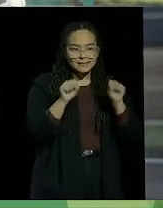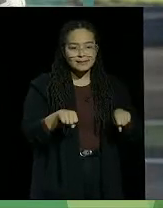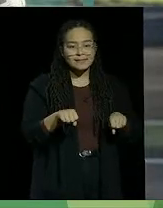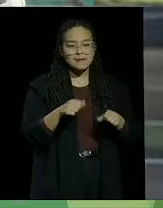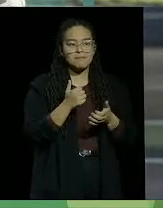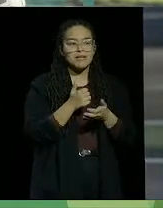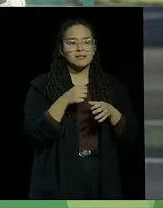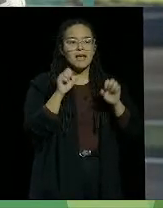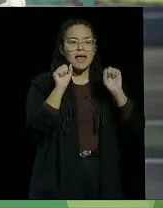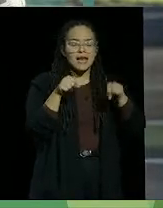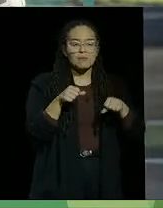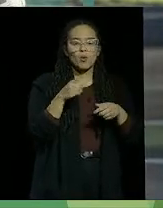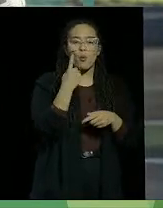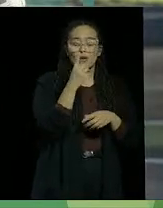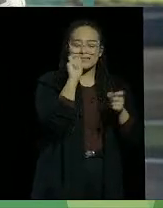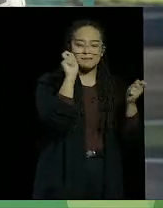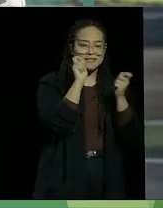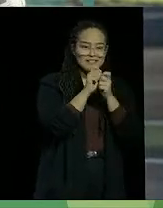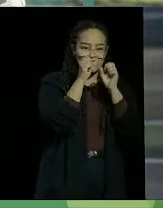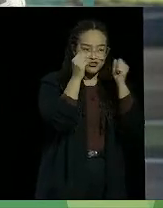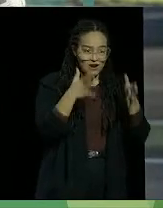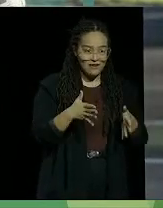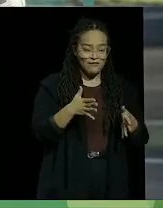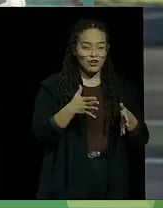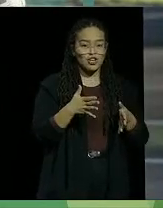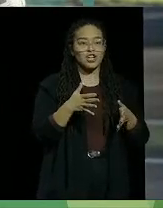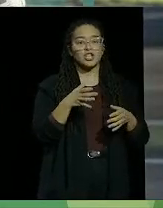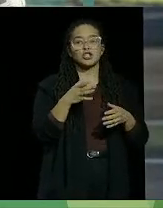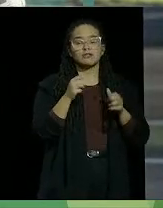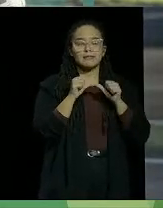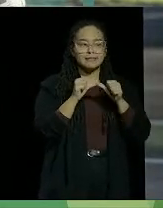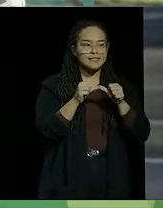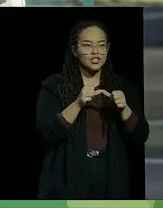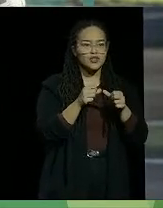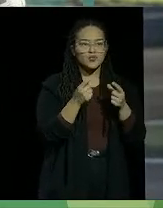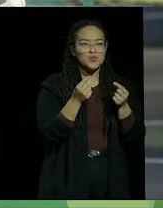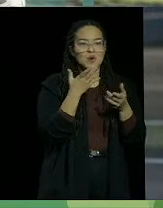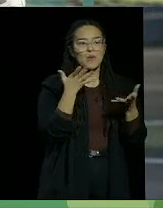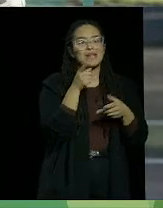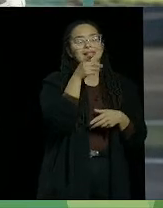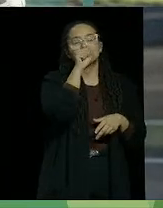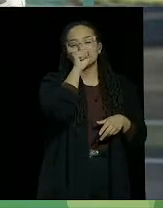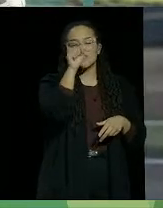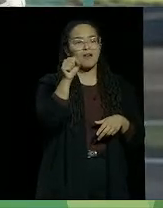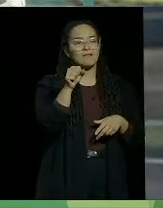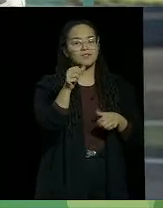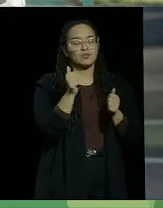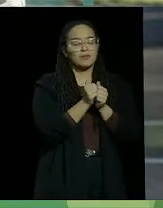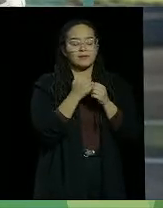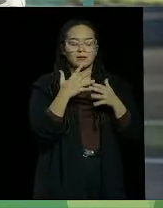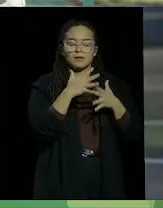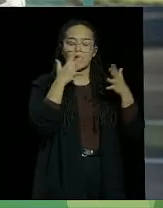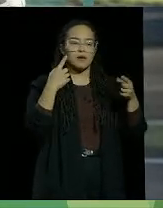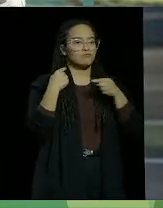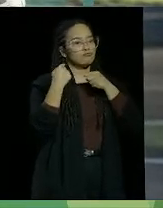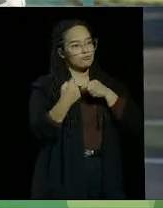particular driver to continue doing what he loves best in the face of incredible